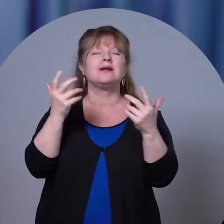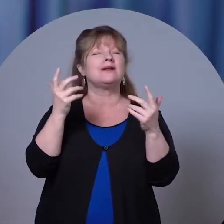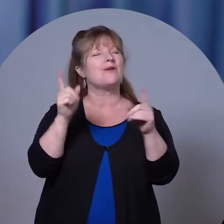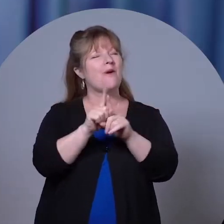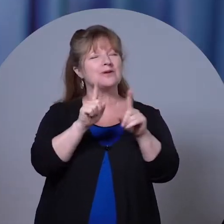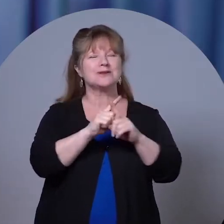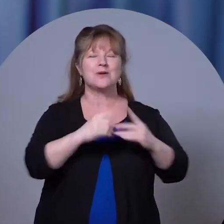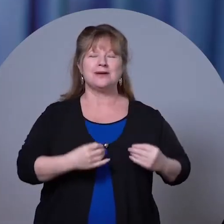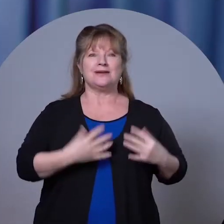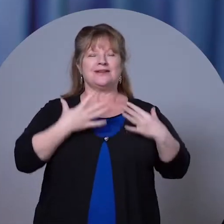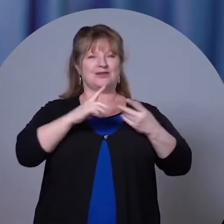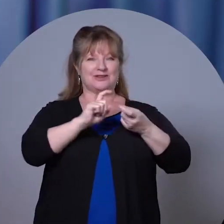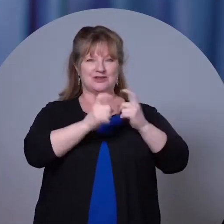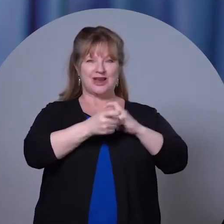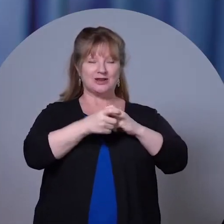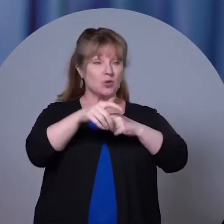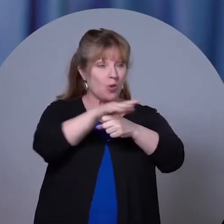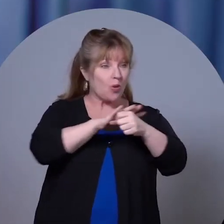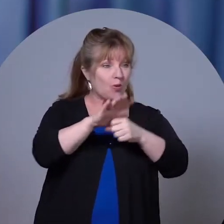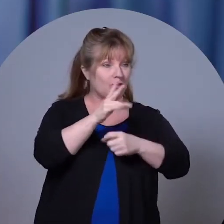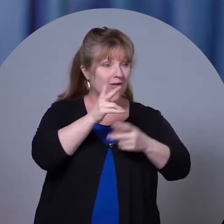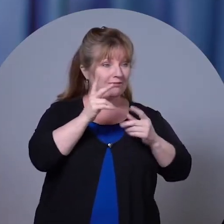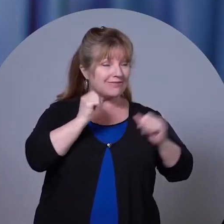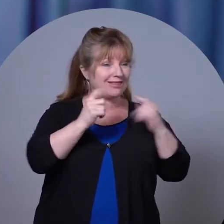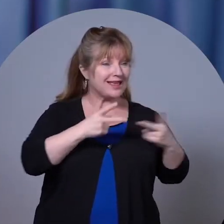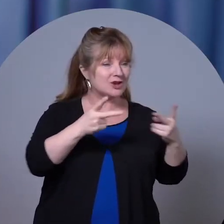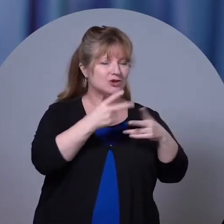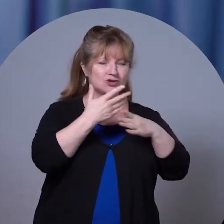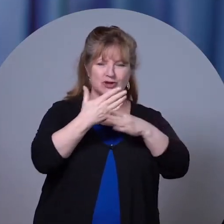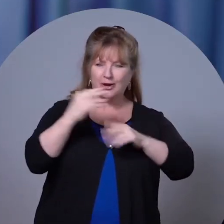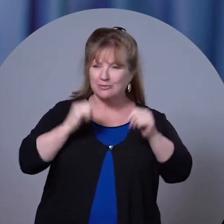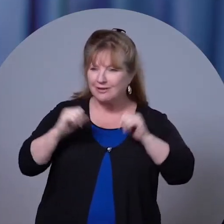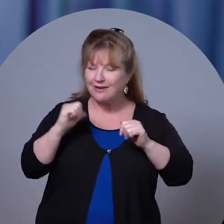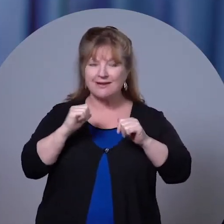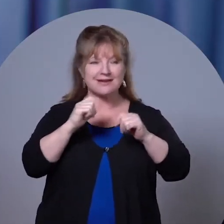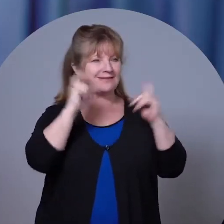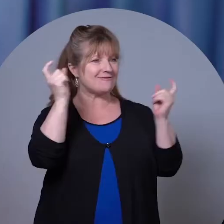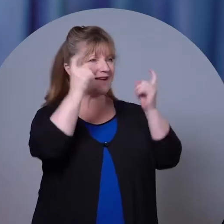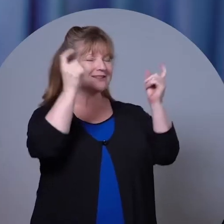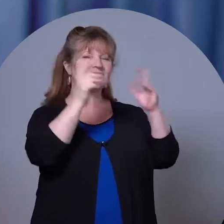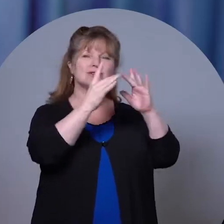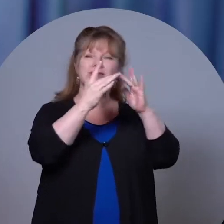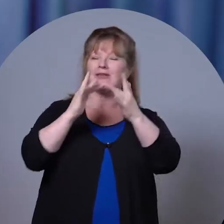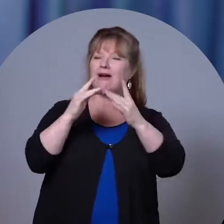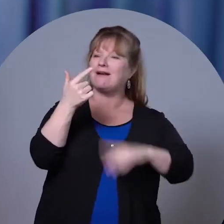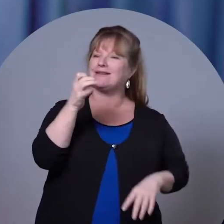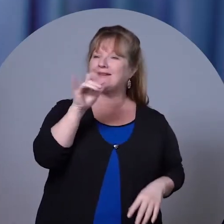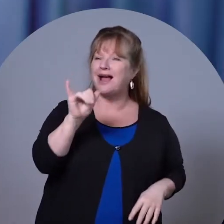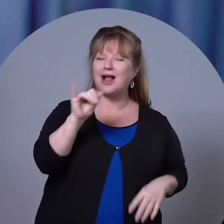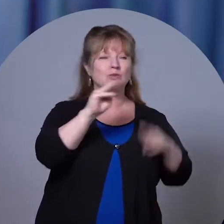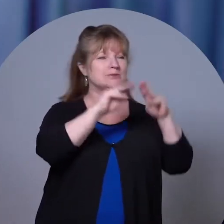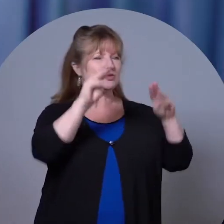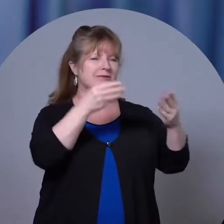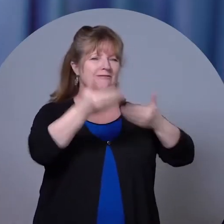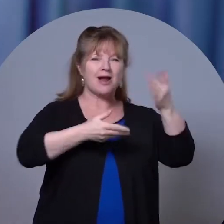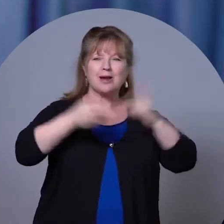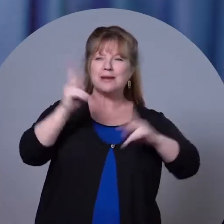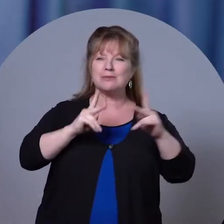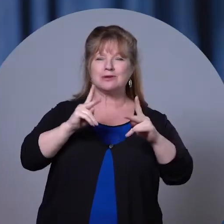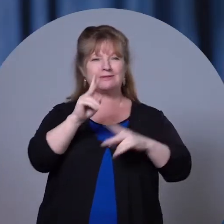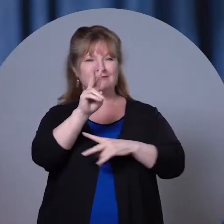change. Local theaters have shared plays and moved festivals online, while galleries and museums invited people to